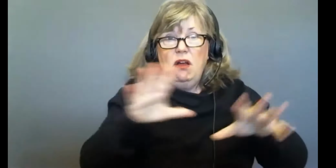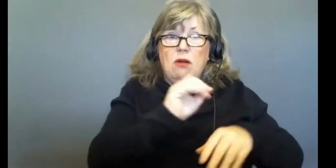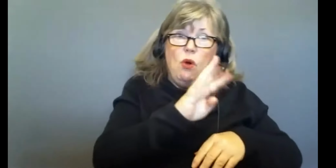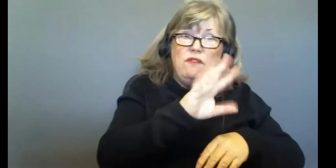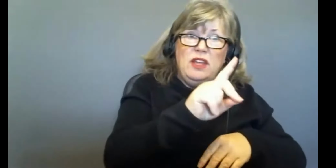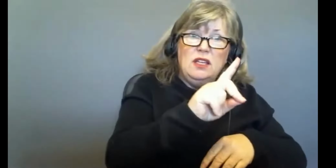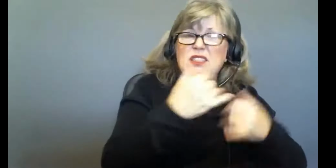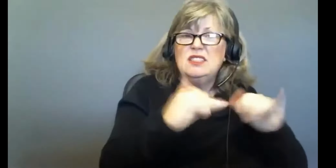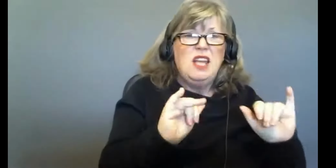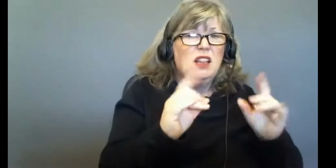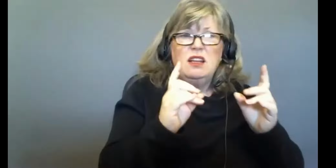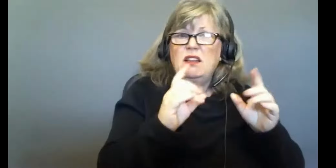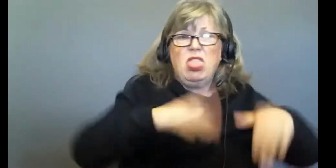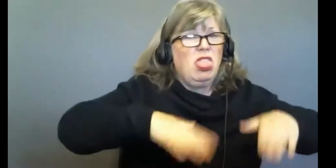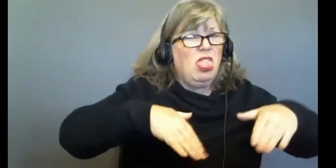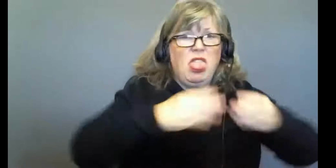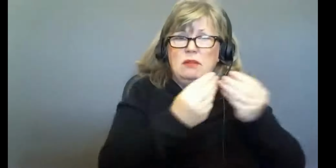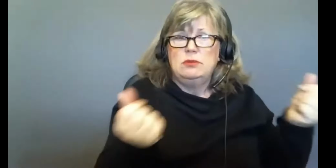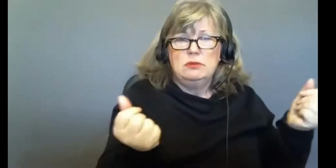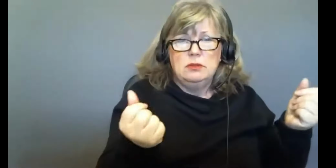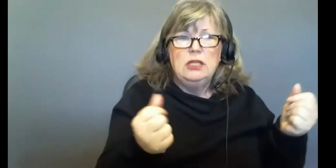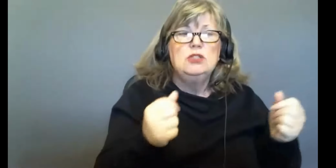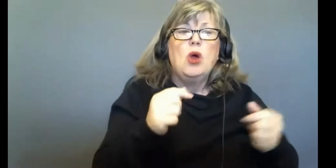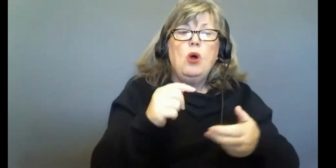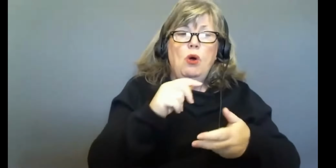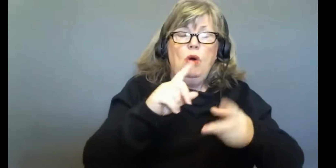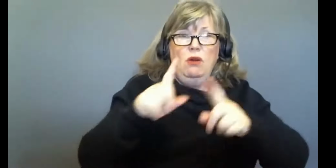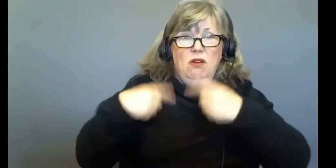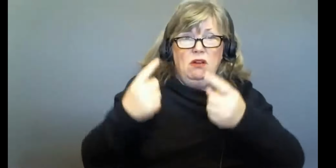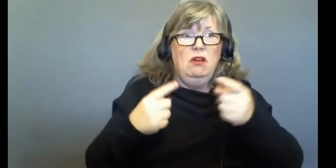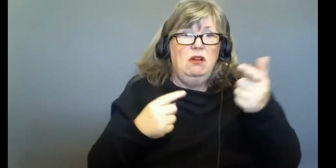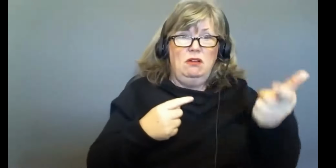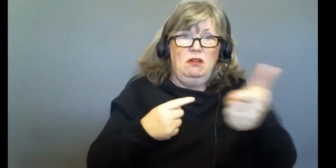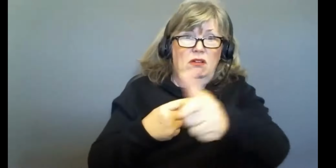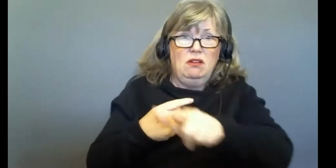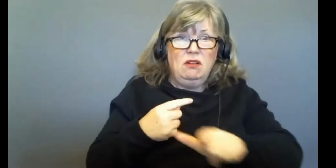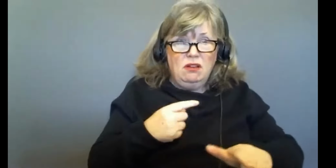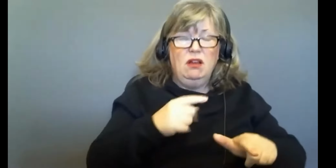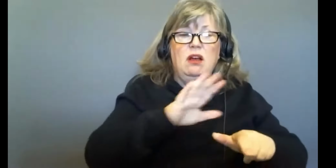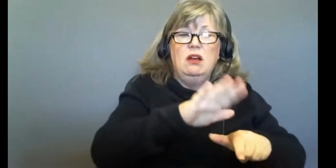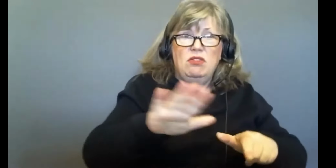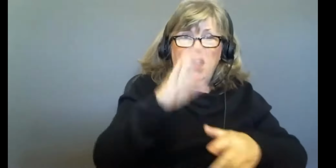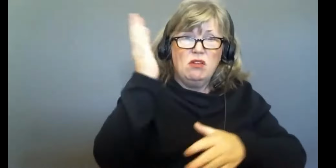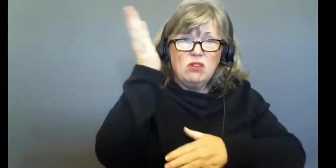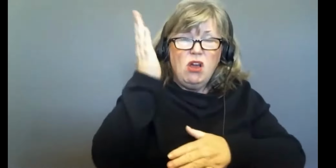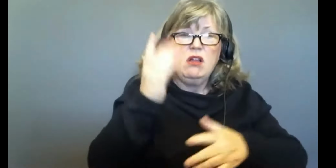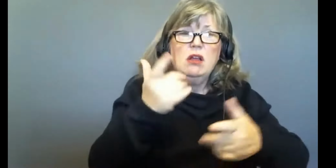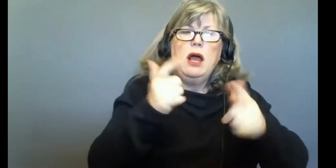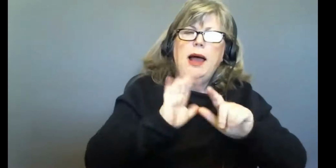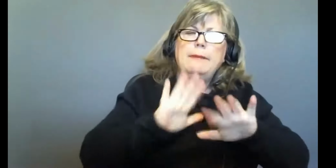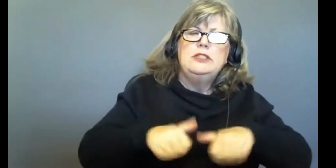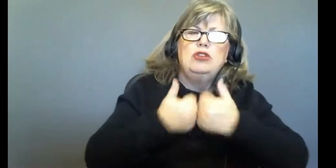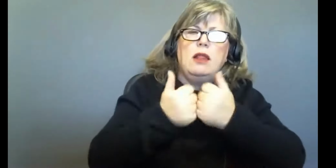talk and Margaret Young's talk and Marie's talk. I want to challenge each and every person in this room